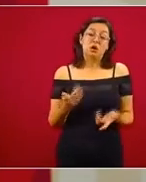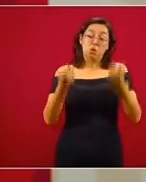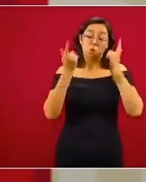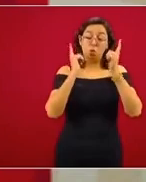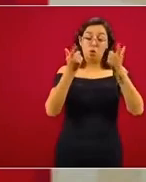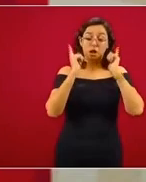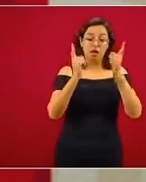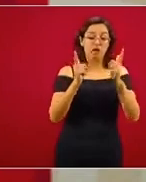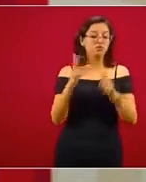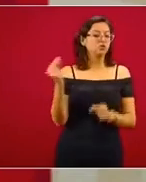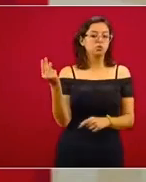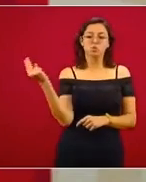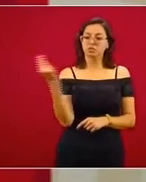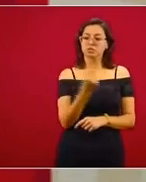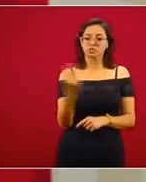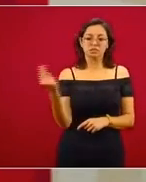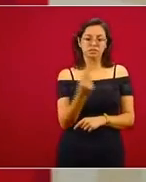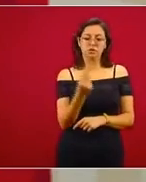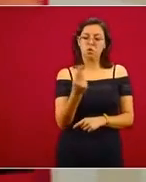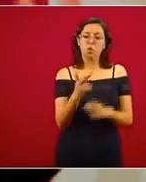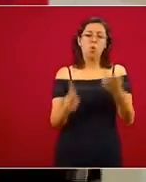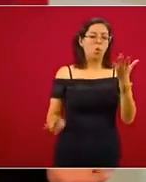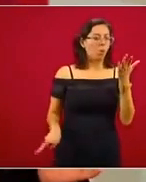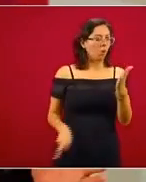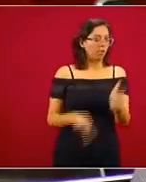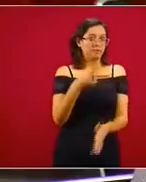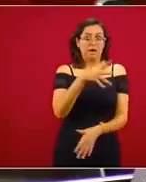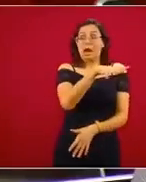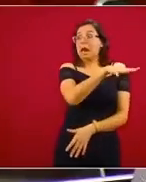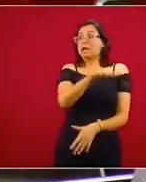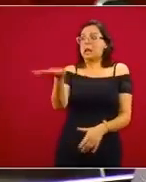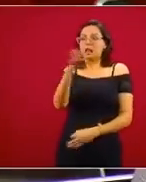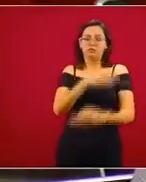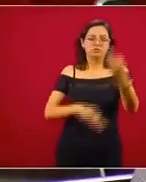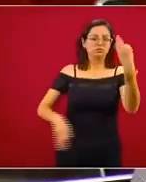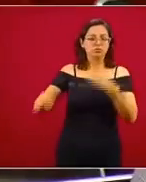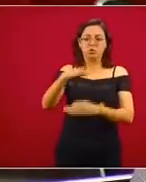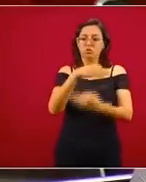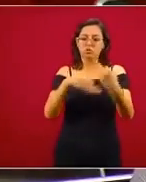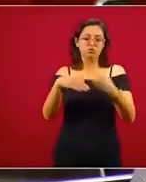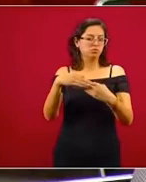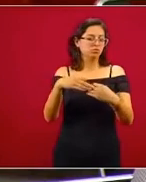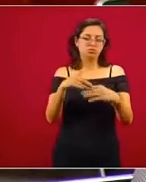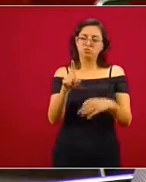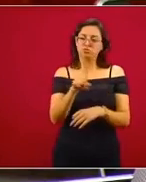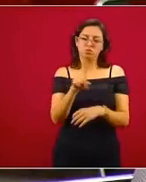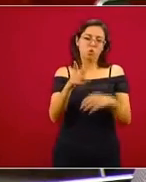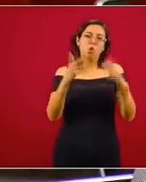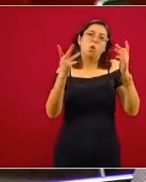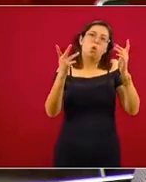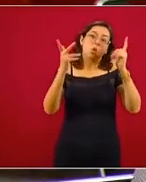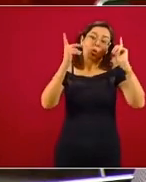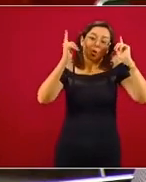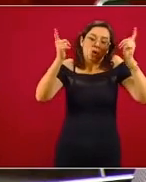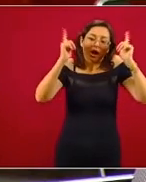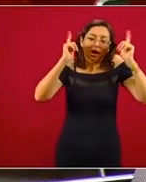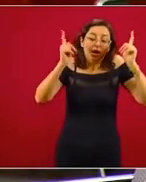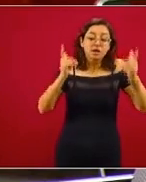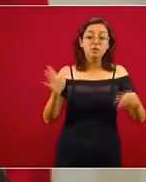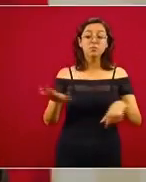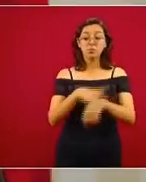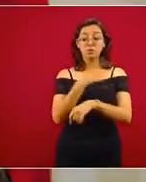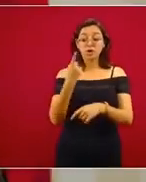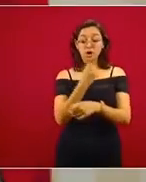important difference here. The most probable, God willing, that we do not need any